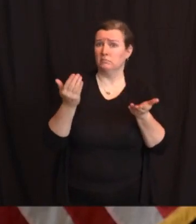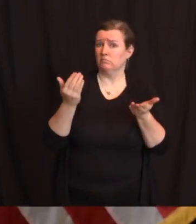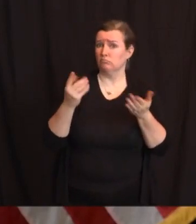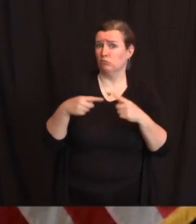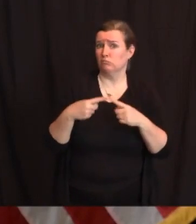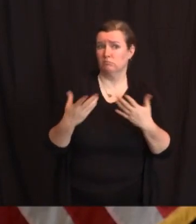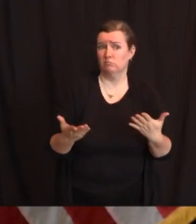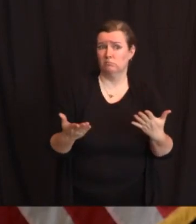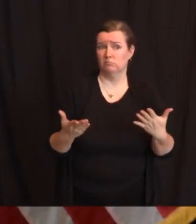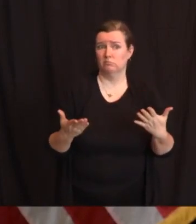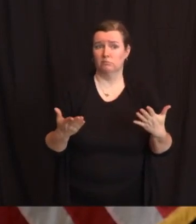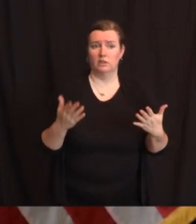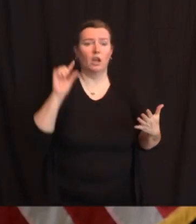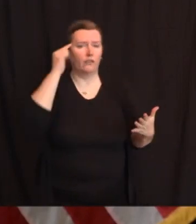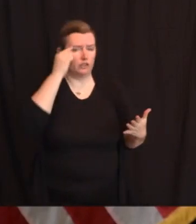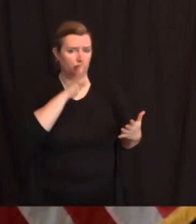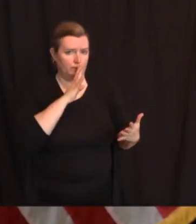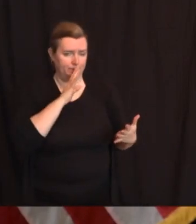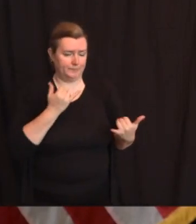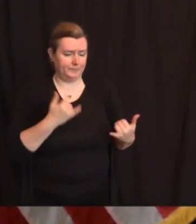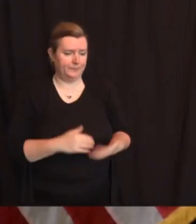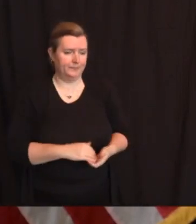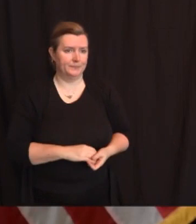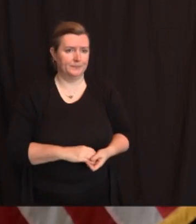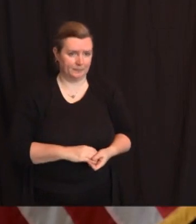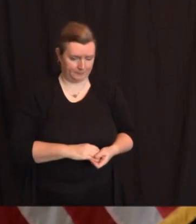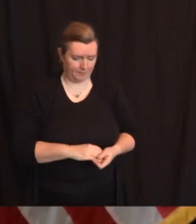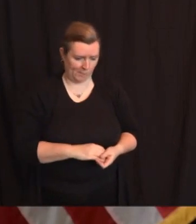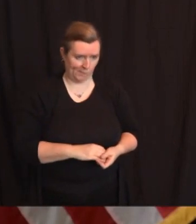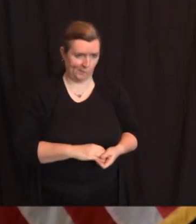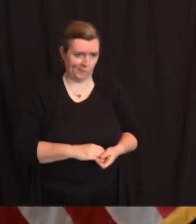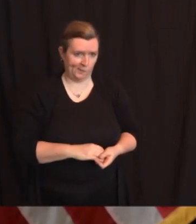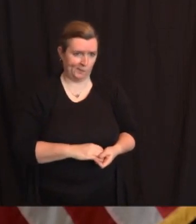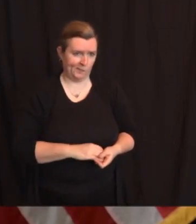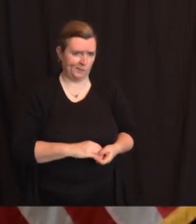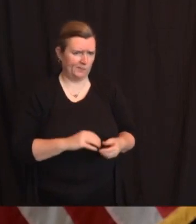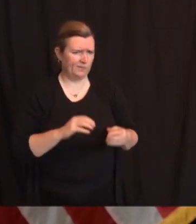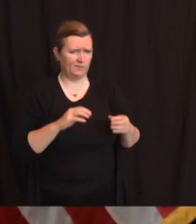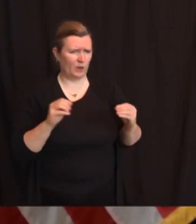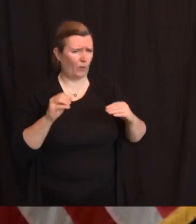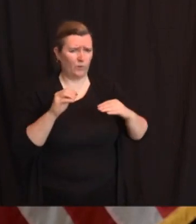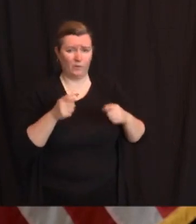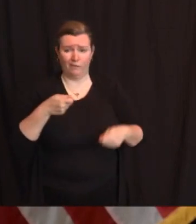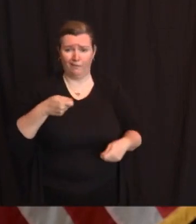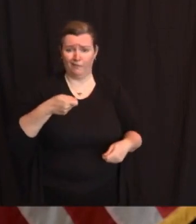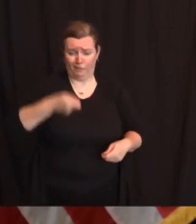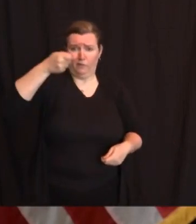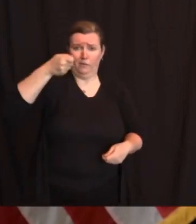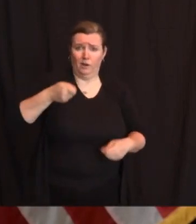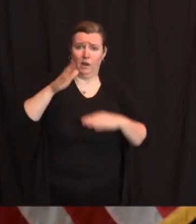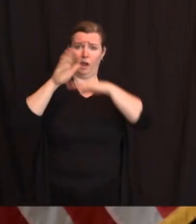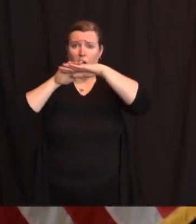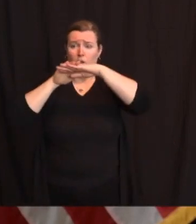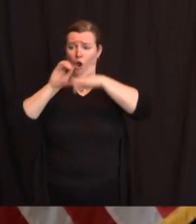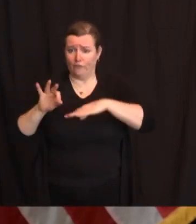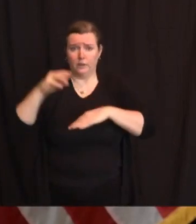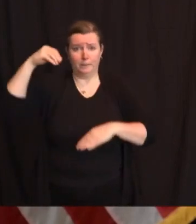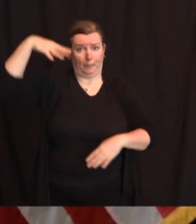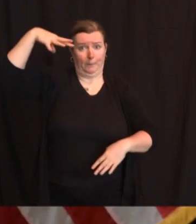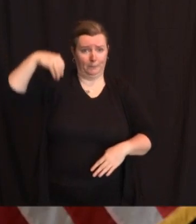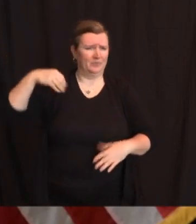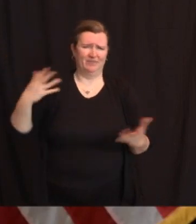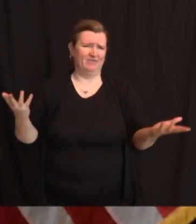we run the risk of presenting an on-off switch, which is not going to happen. There's not going to be one magic day where everything is open. We're going to